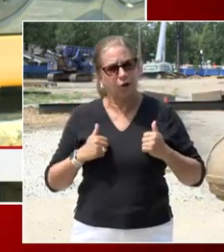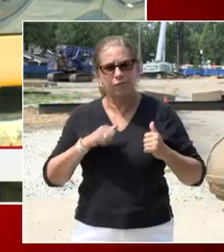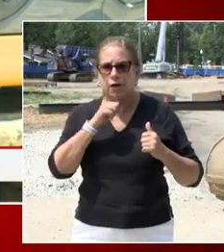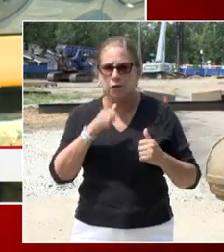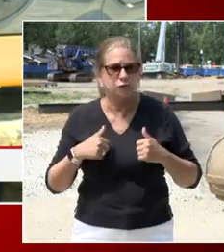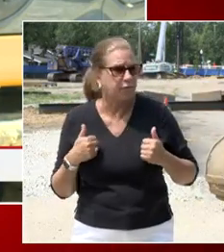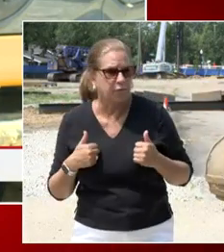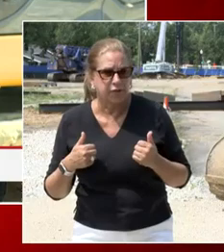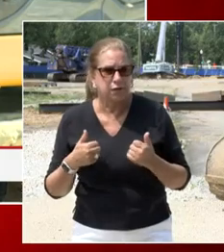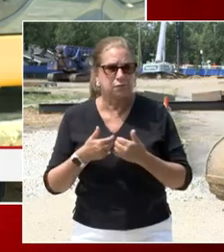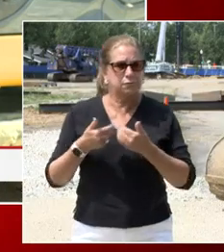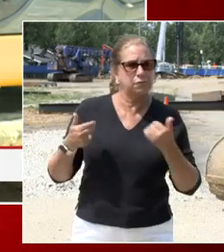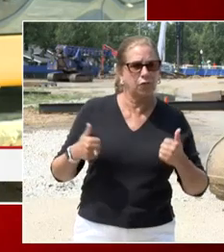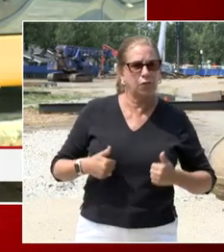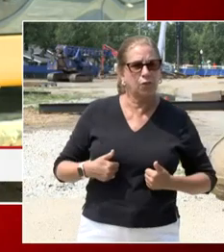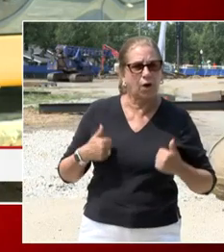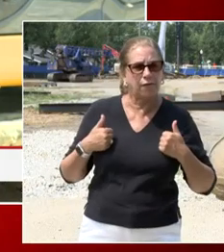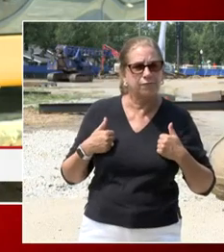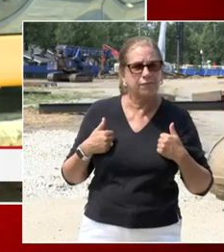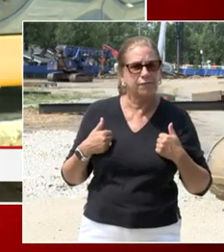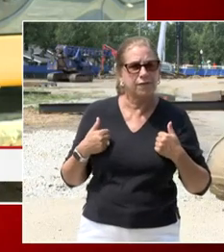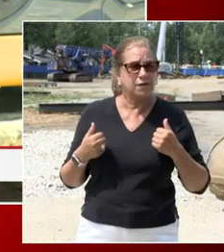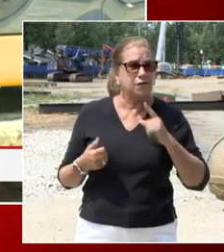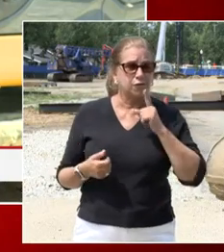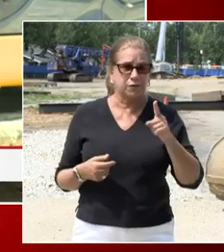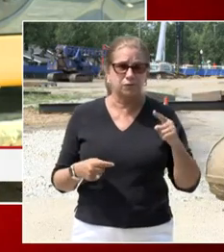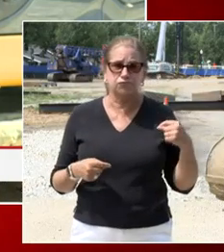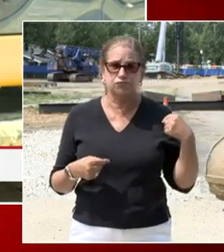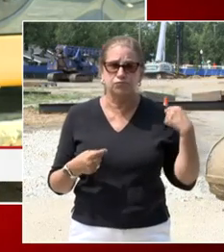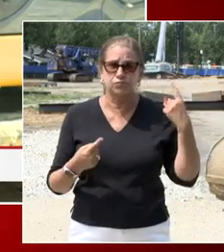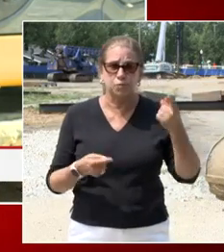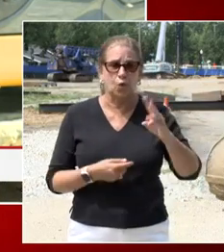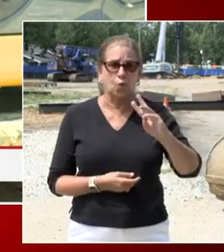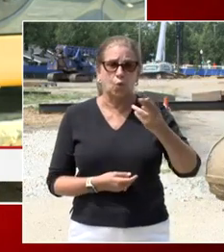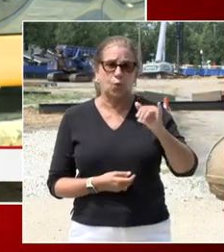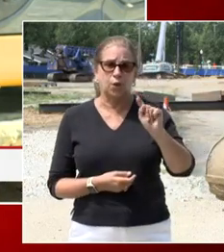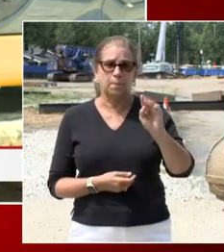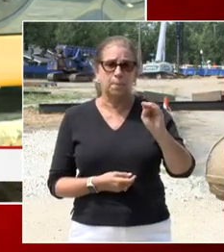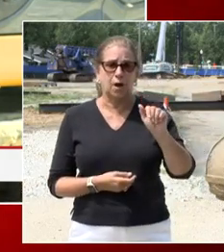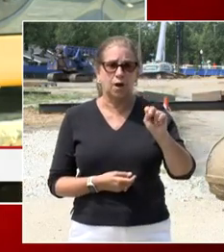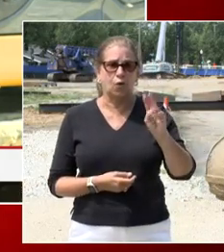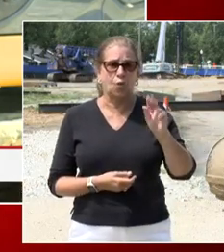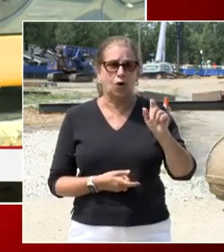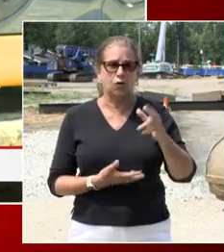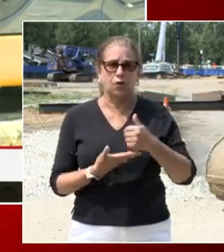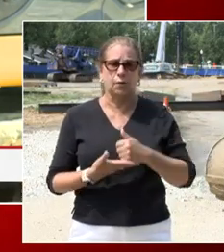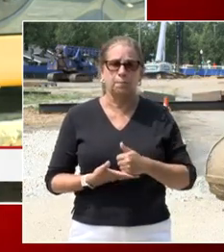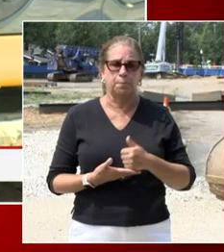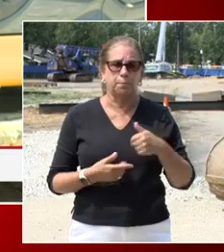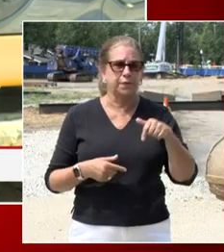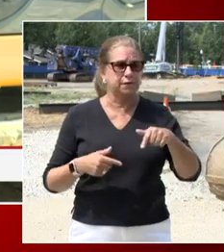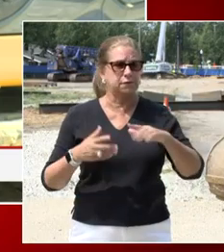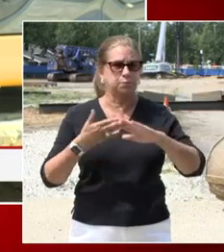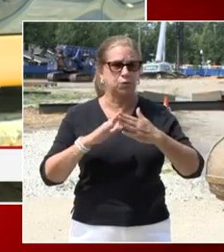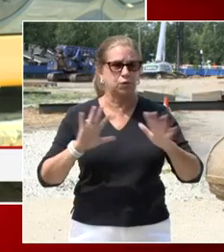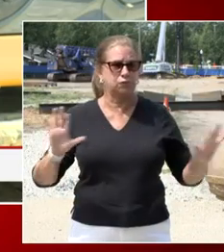of Whitman-Walker's help in our community. So let's give a hand for Whitman-Walker.